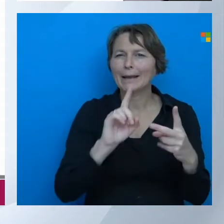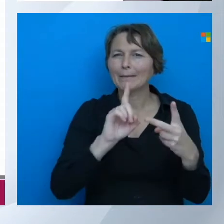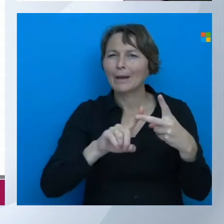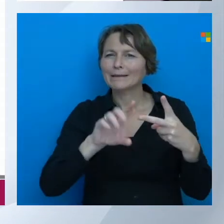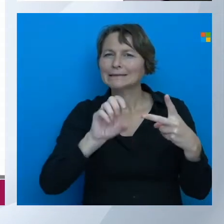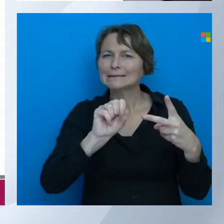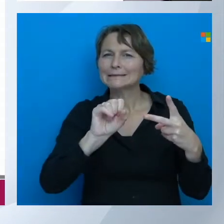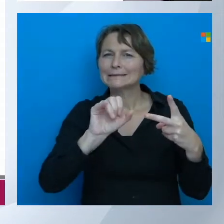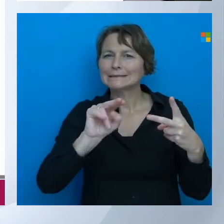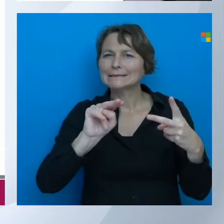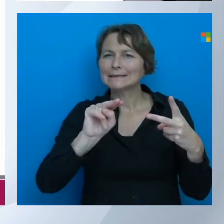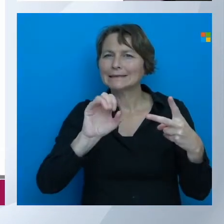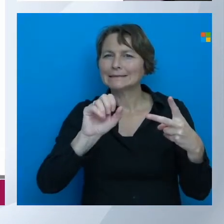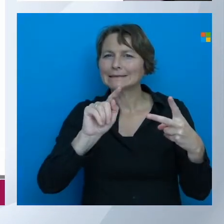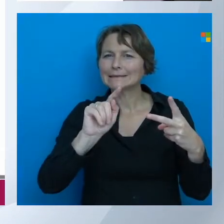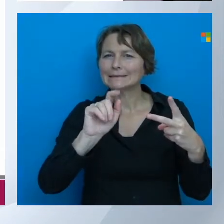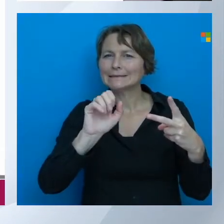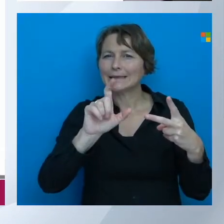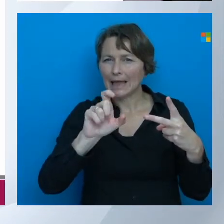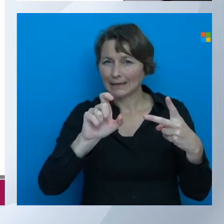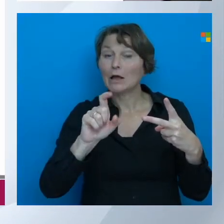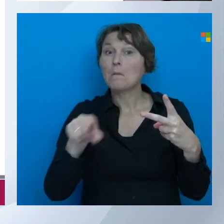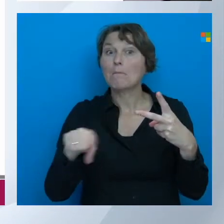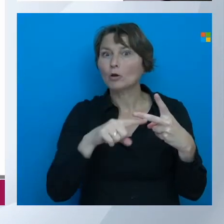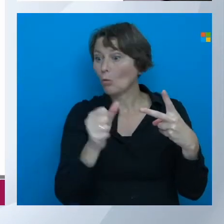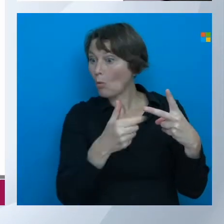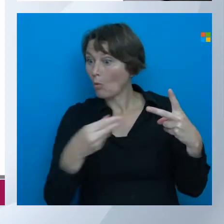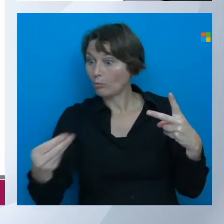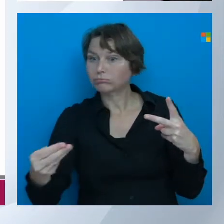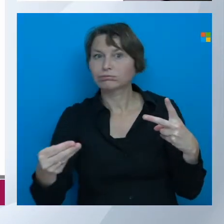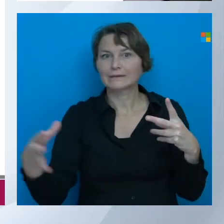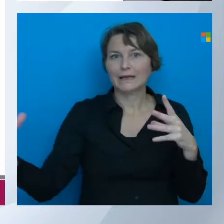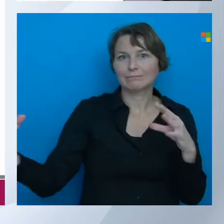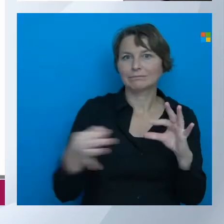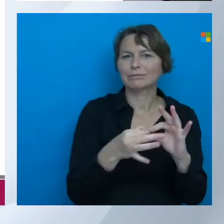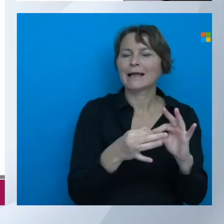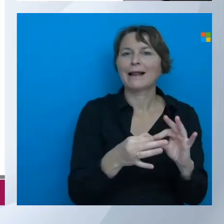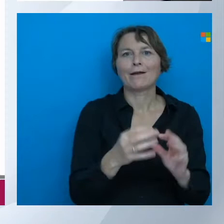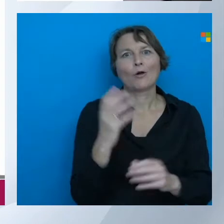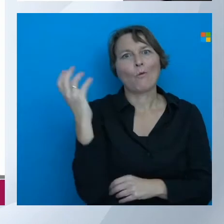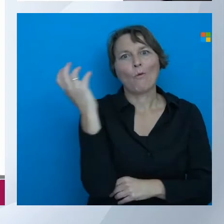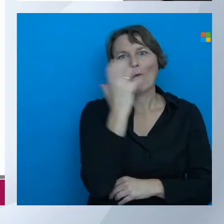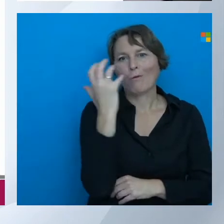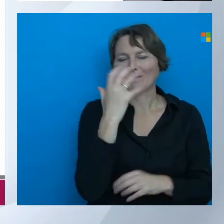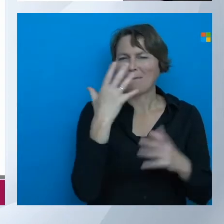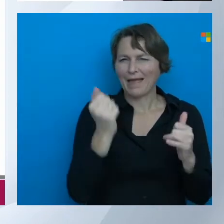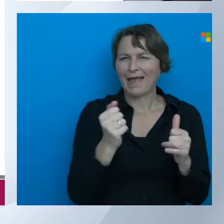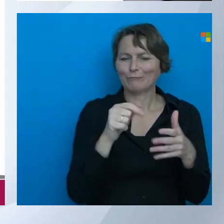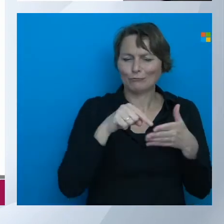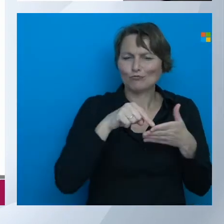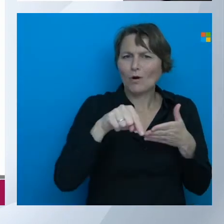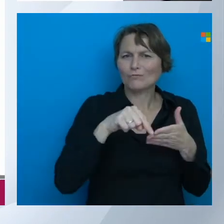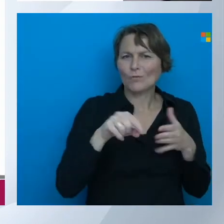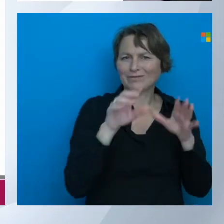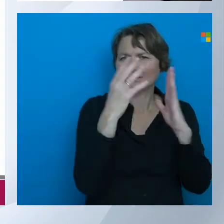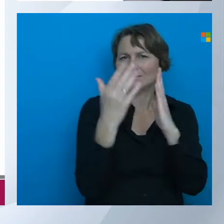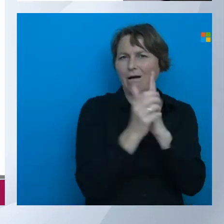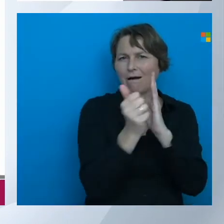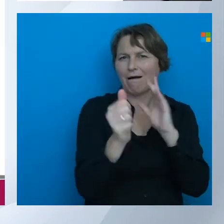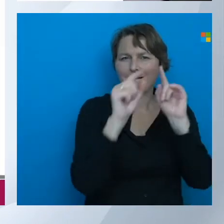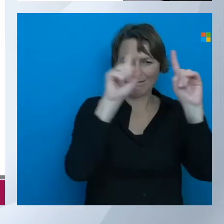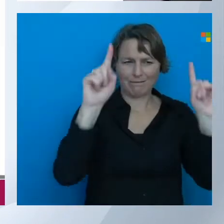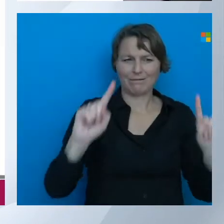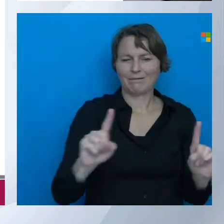can deploy with them, there is this awesome ARM template reference guide on Microsoft